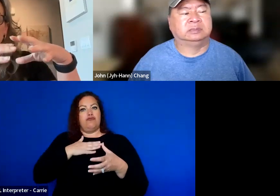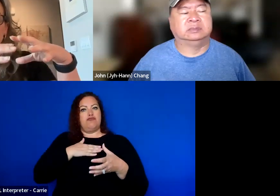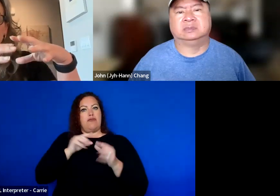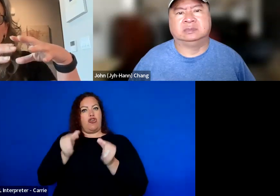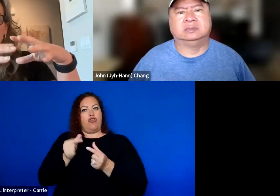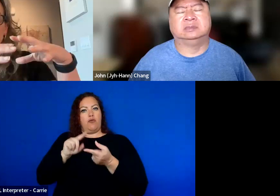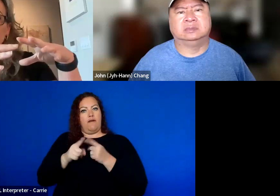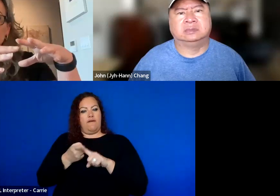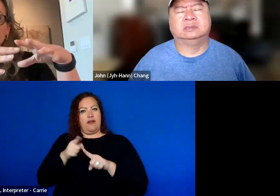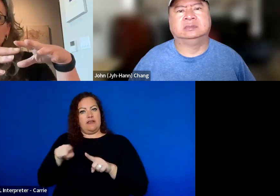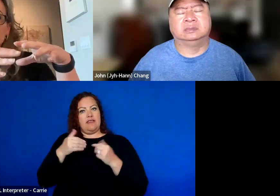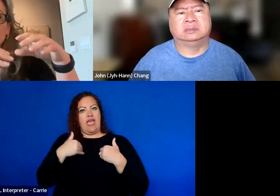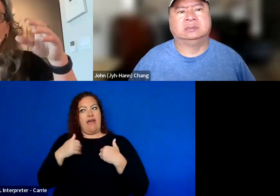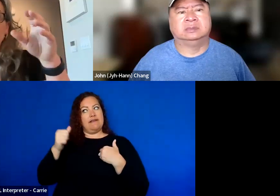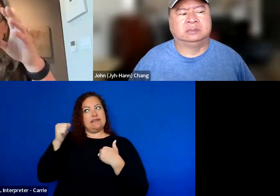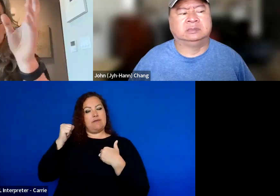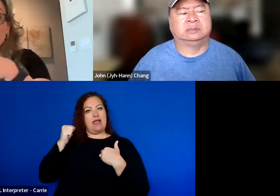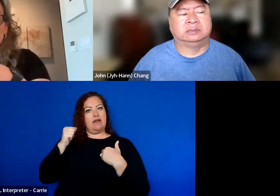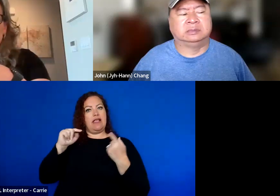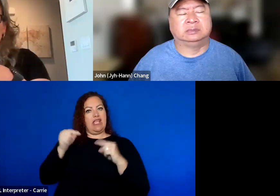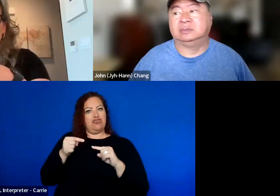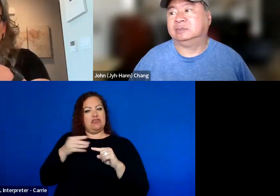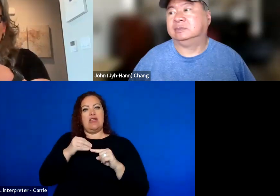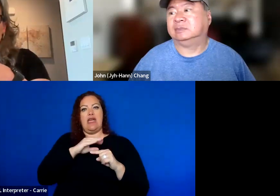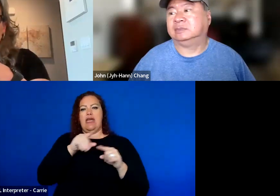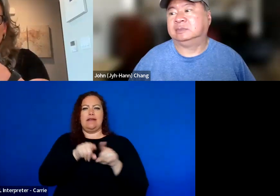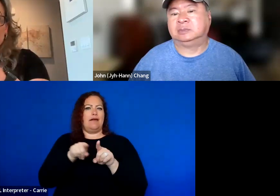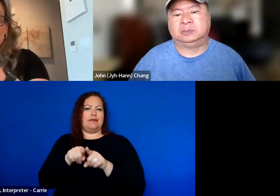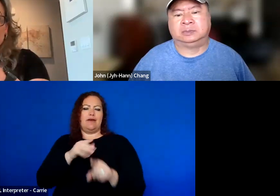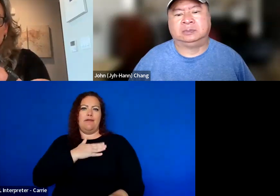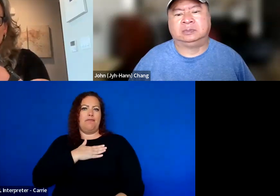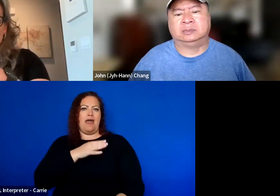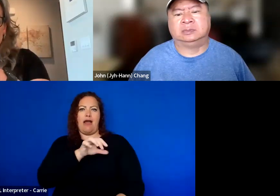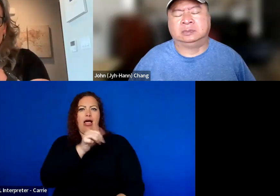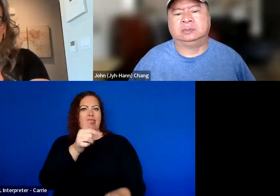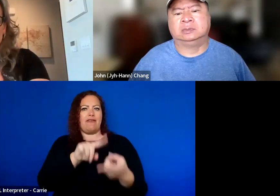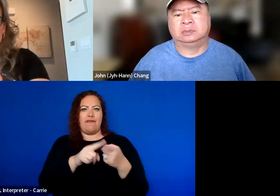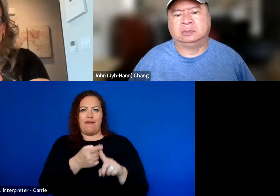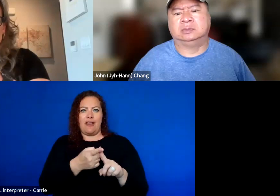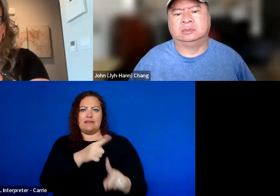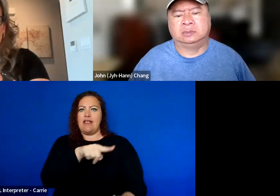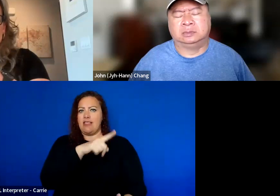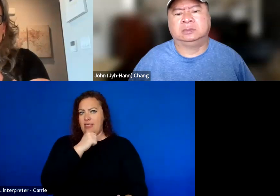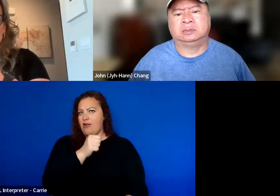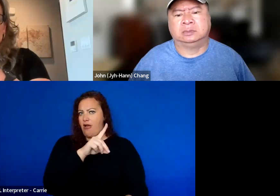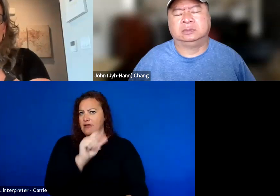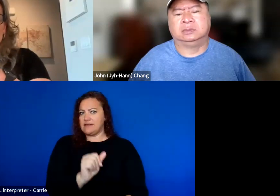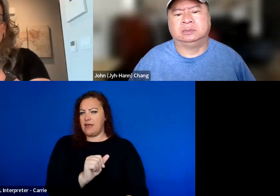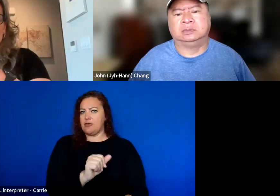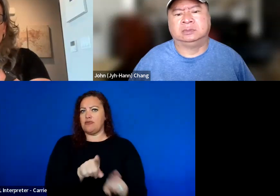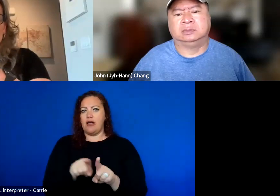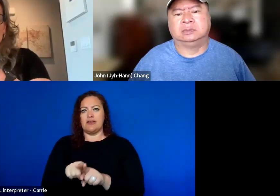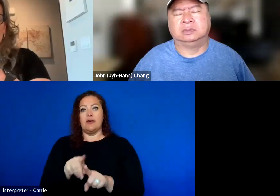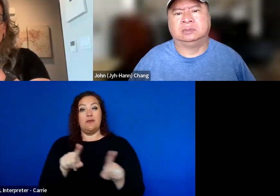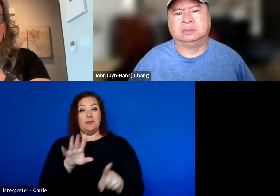who have spinal cord injuries, as well as all of my other friends who are non-disabled. But it's been